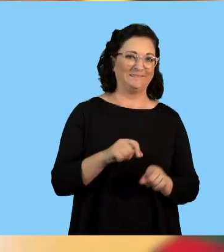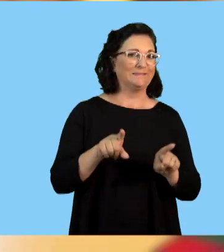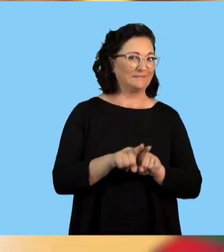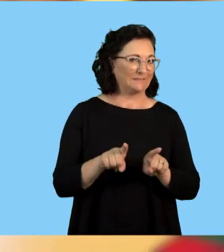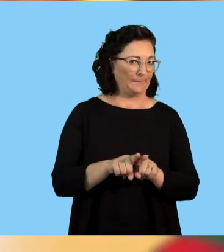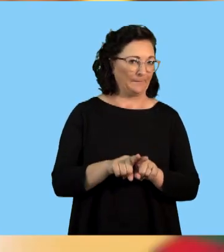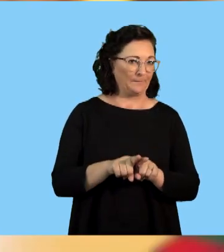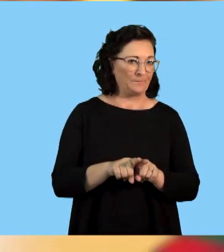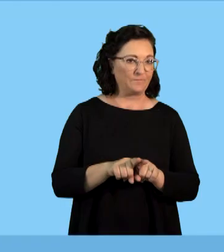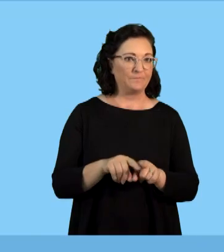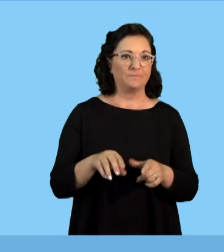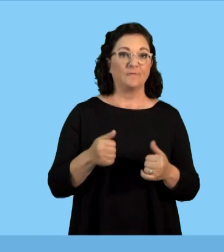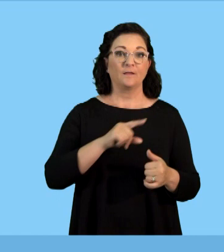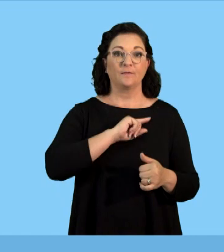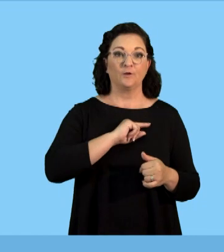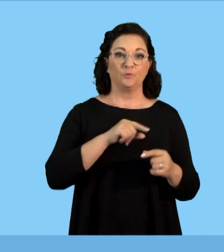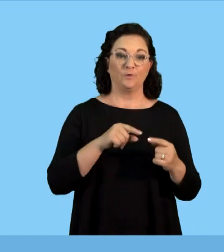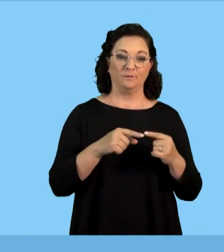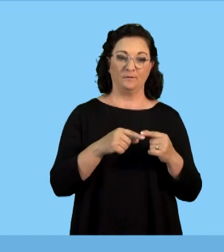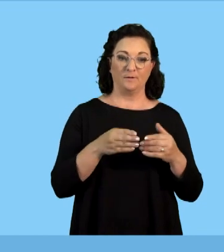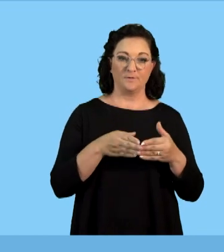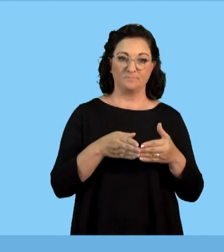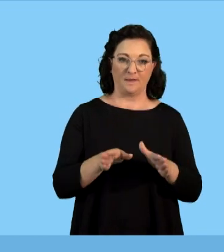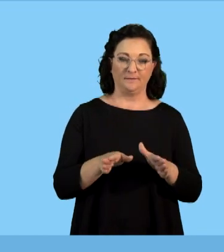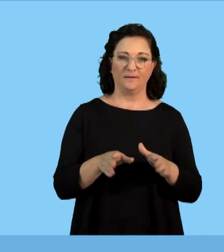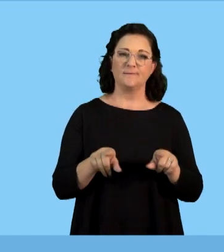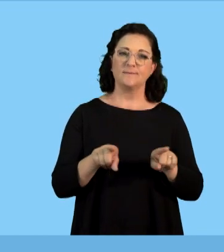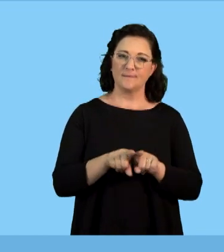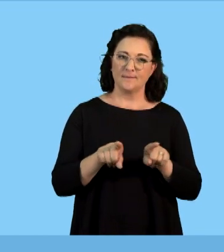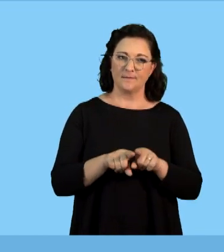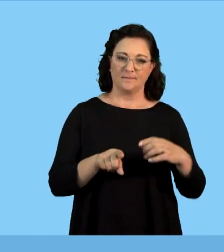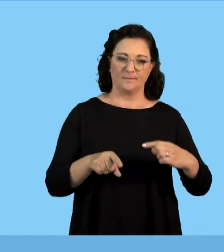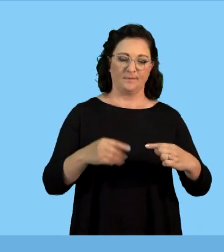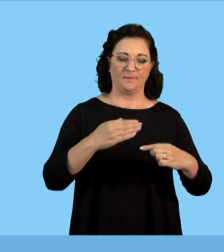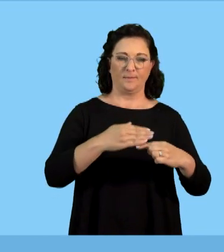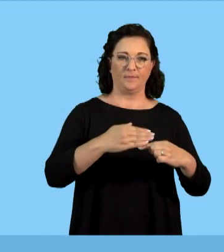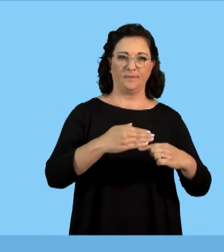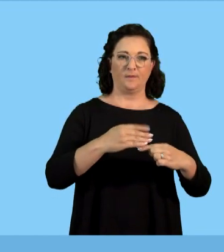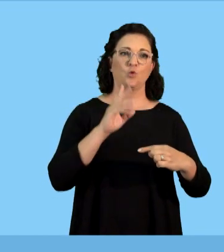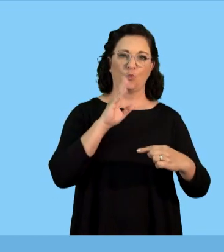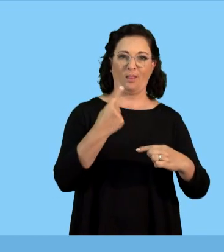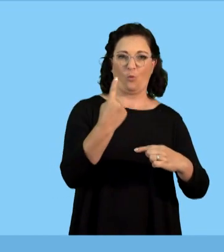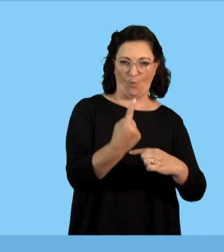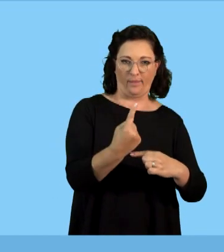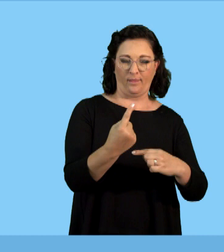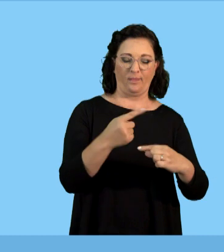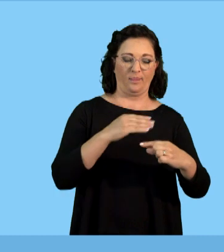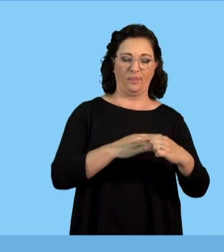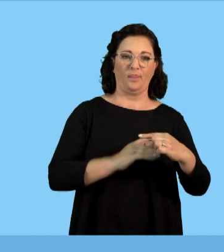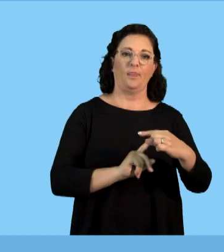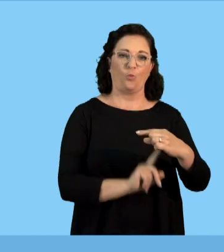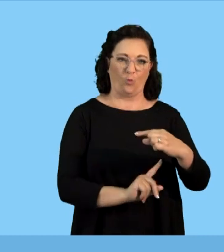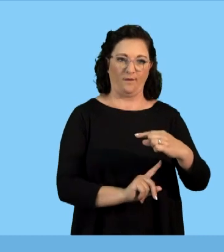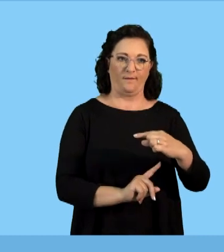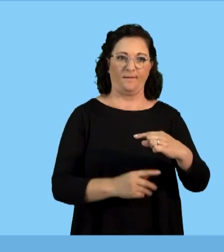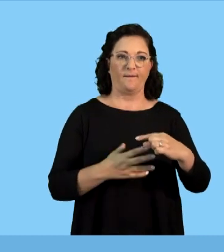resistance, then that means the current is going to split equally. So that means here on the first wire we're going to have 1, and also